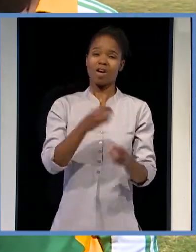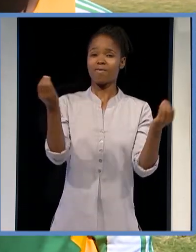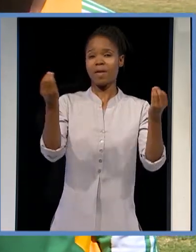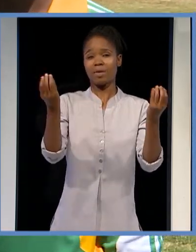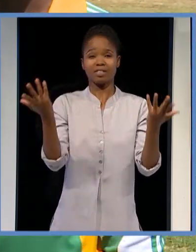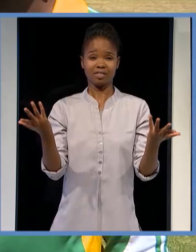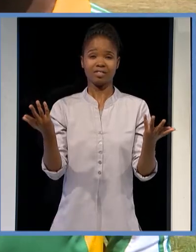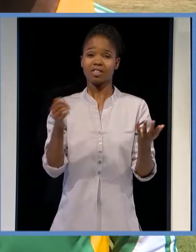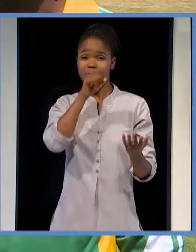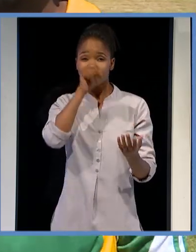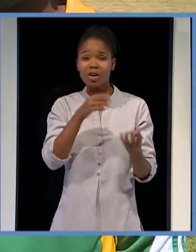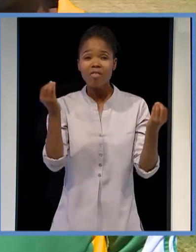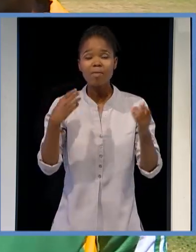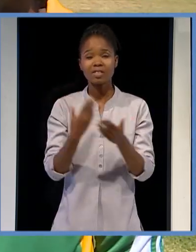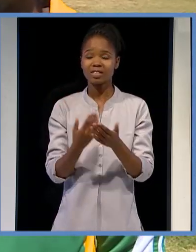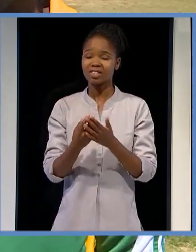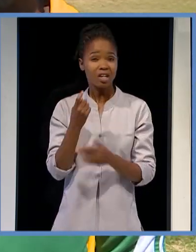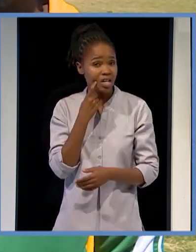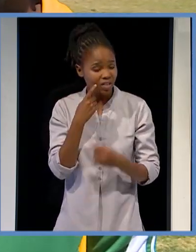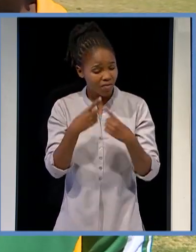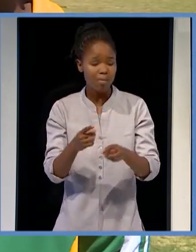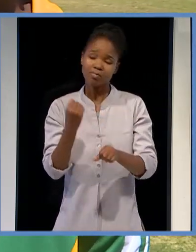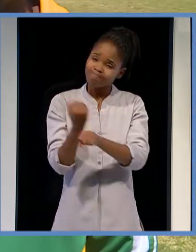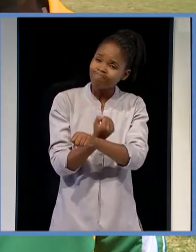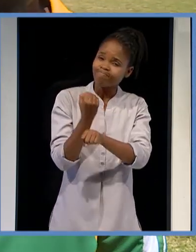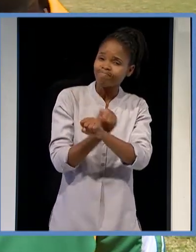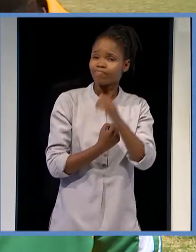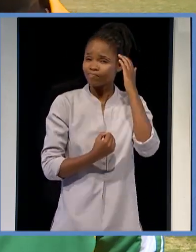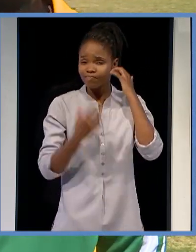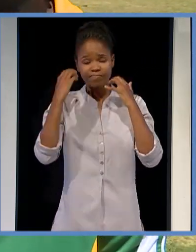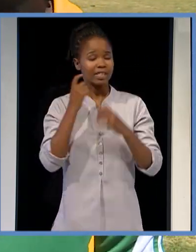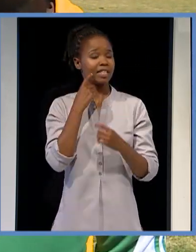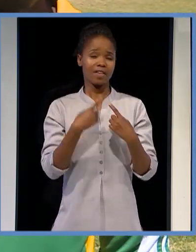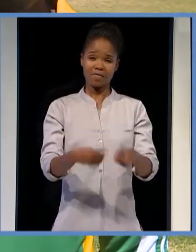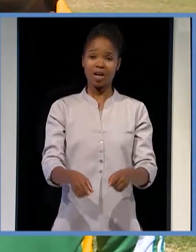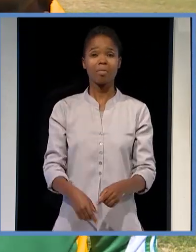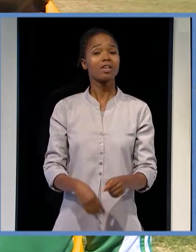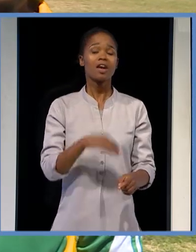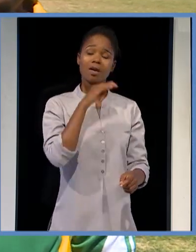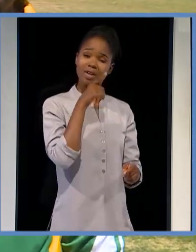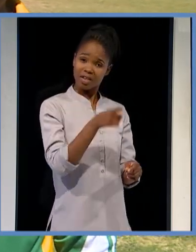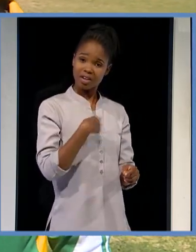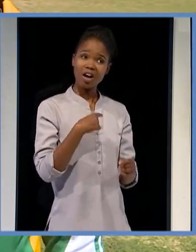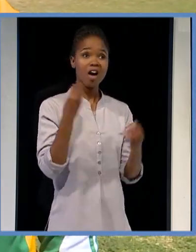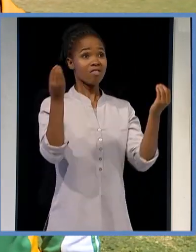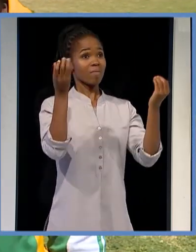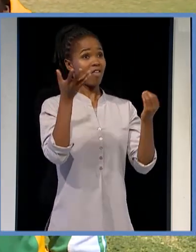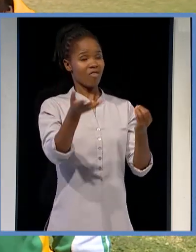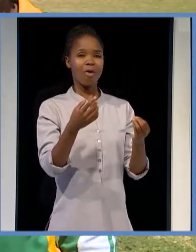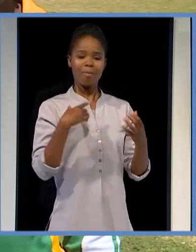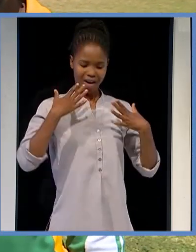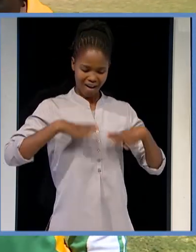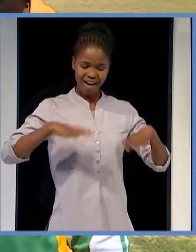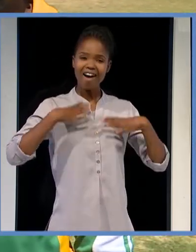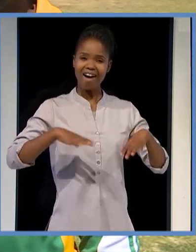know, whereas there's really a lot of work to be done. Yeah, so we ufuna by superstar, but here you are wearing our